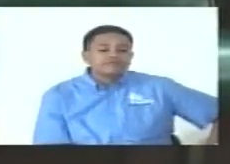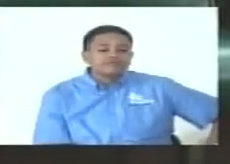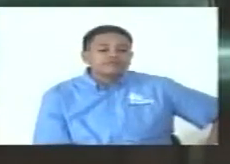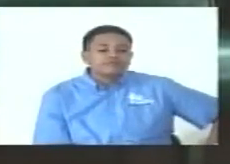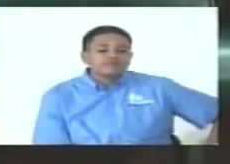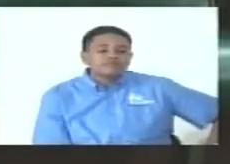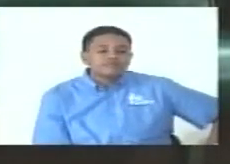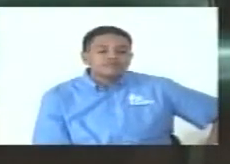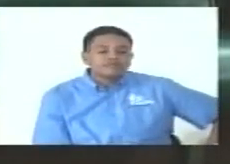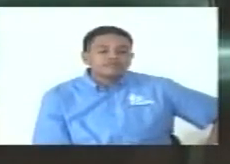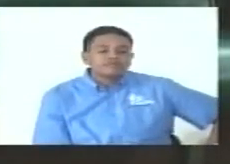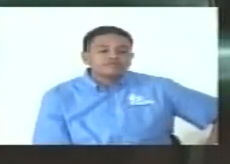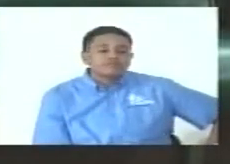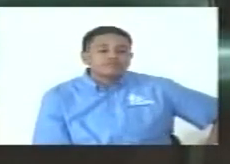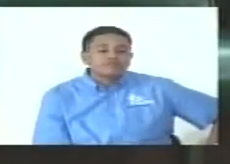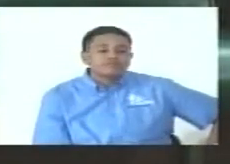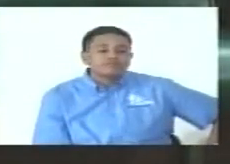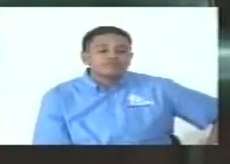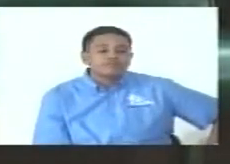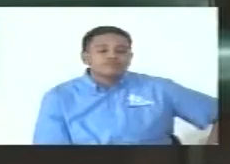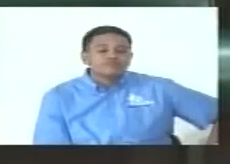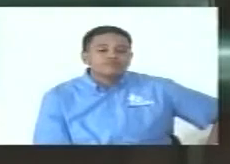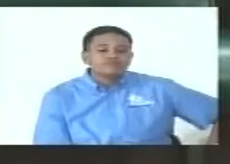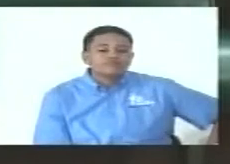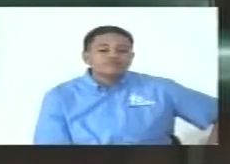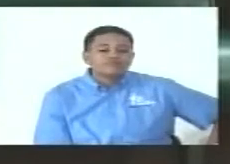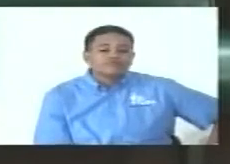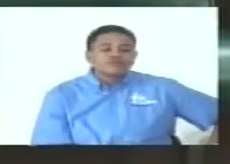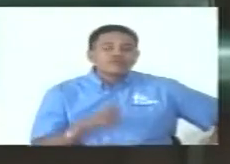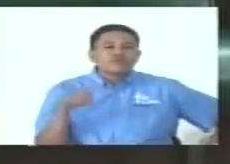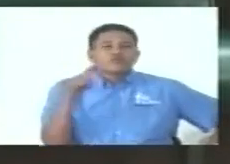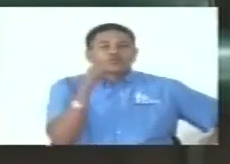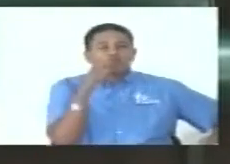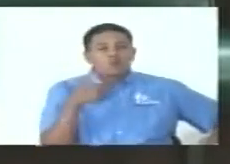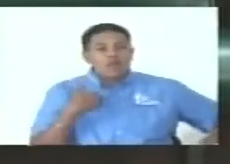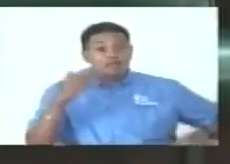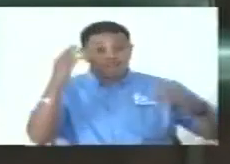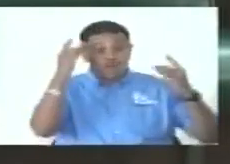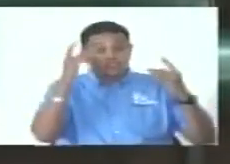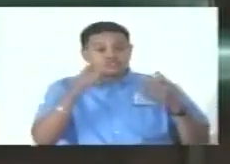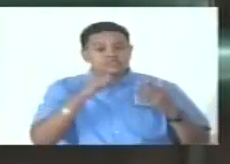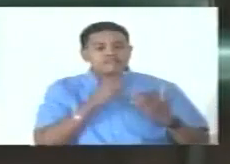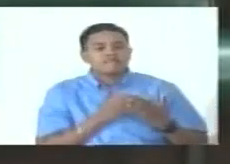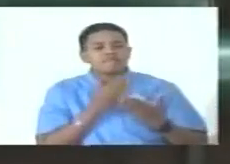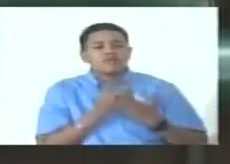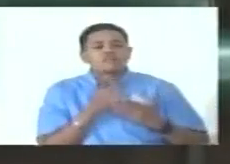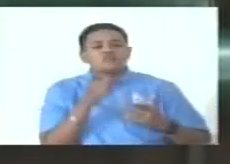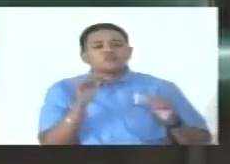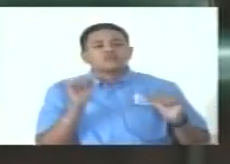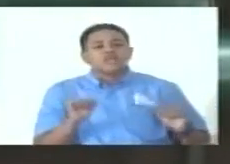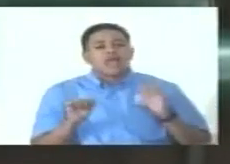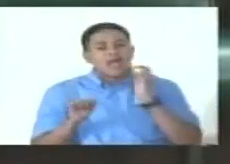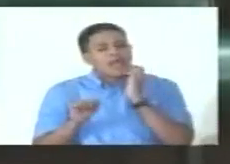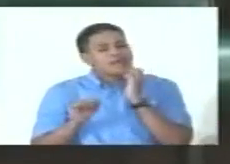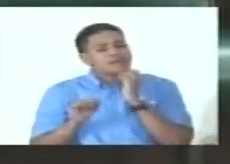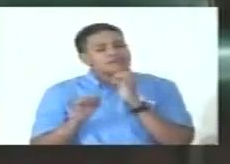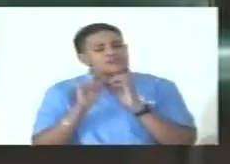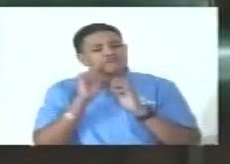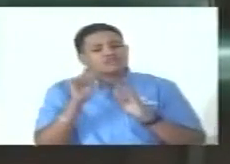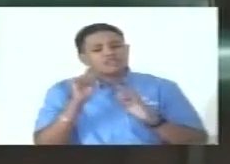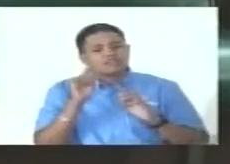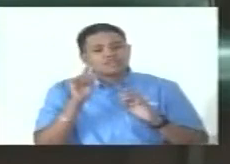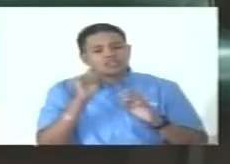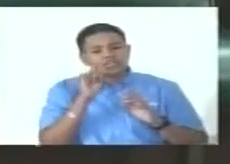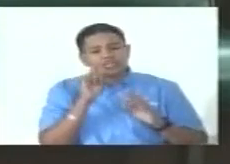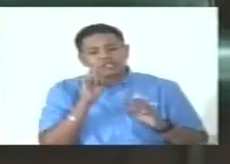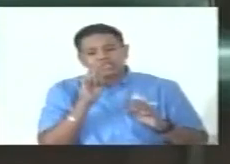For those of us too who had some concerns, the fact that you were able to at least insulate yourself